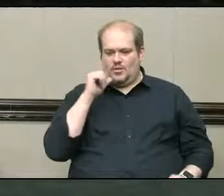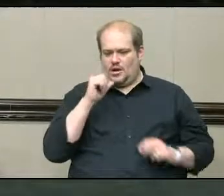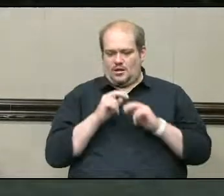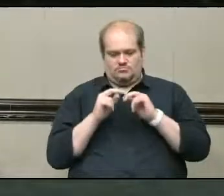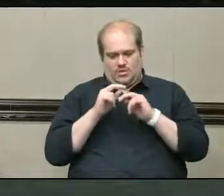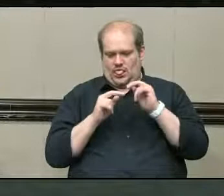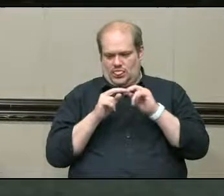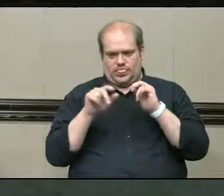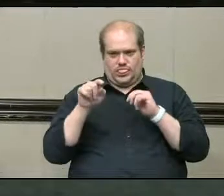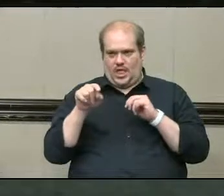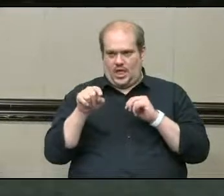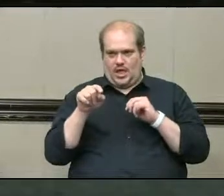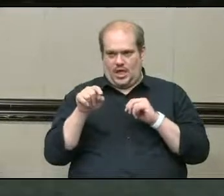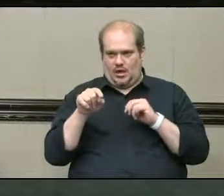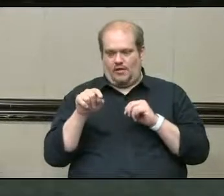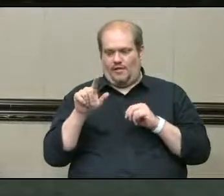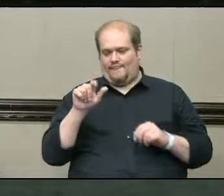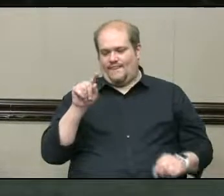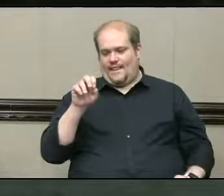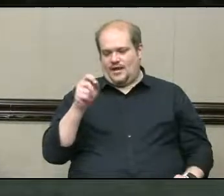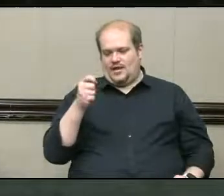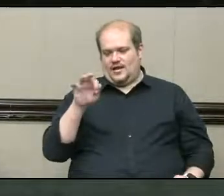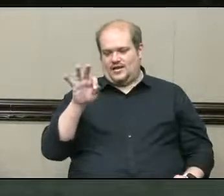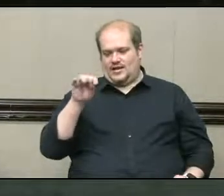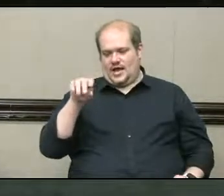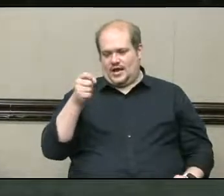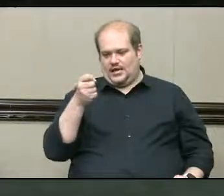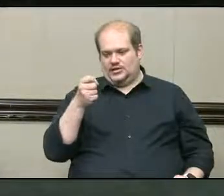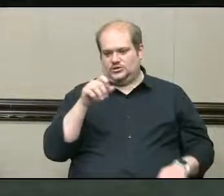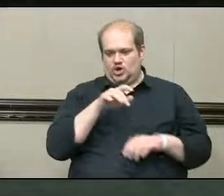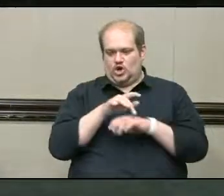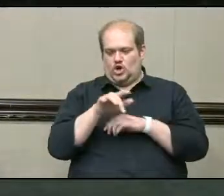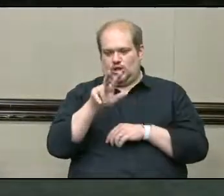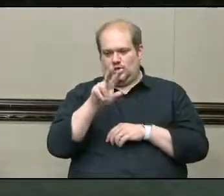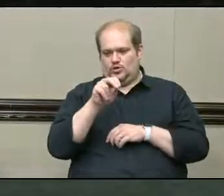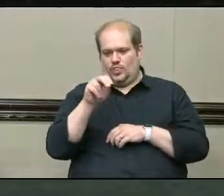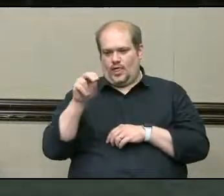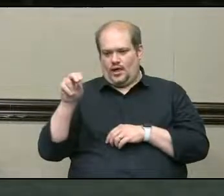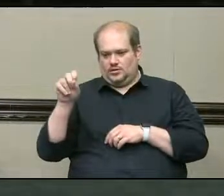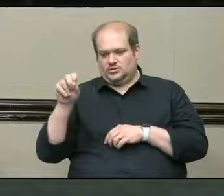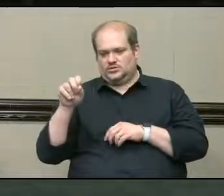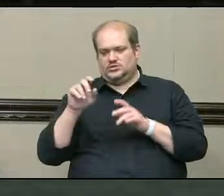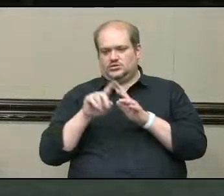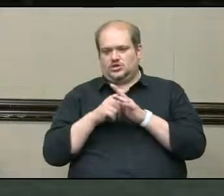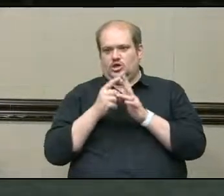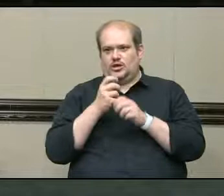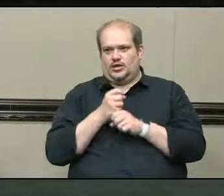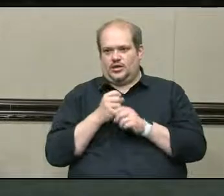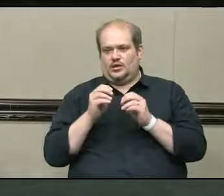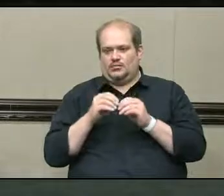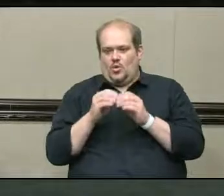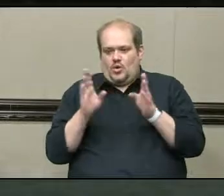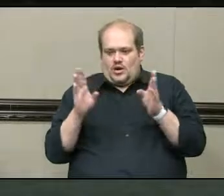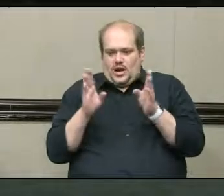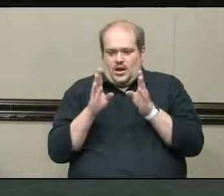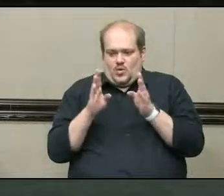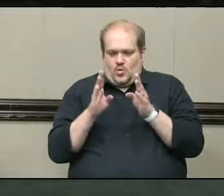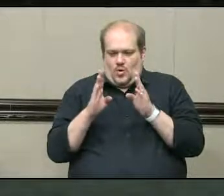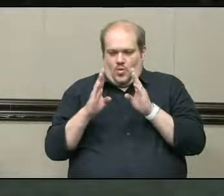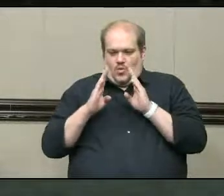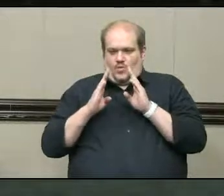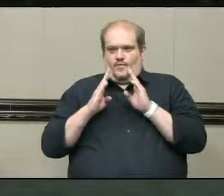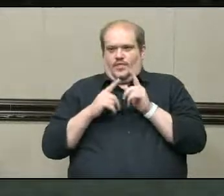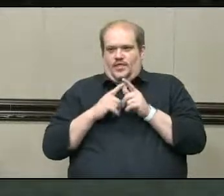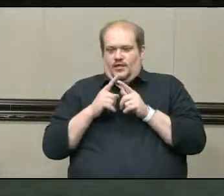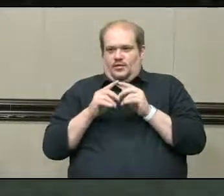built in the late 90s, early 2000s. They started getting more narrow, and they